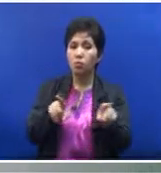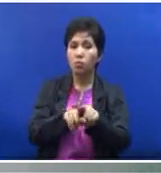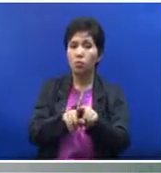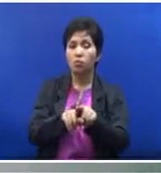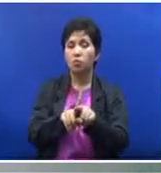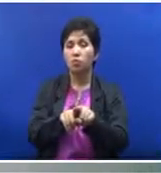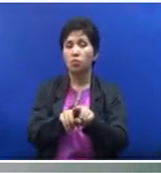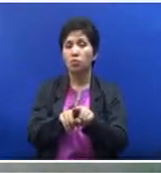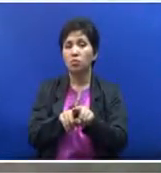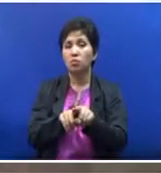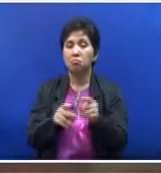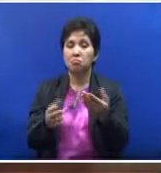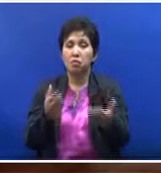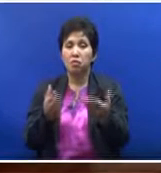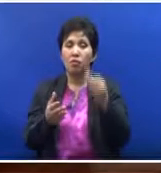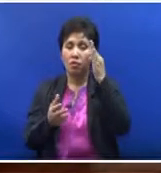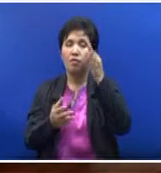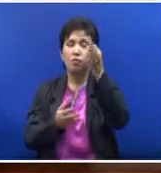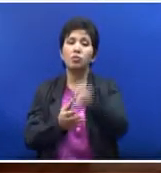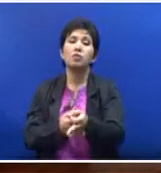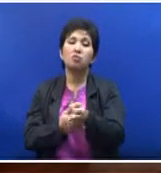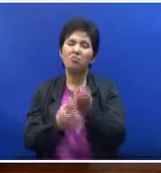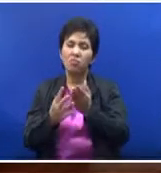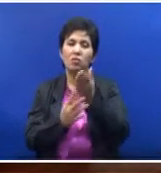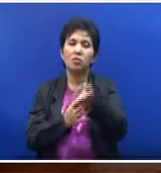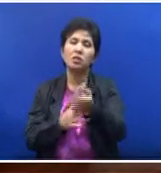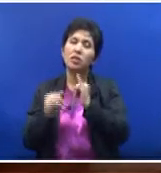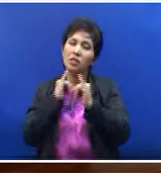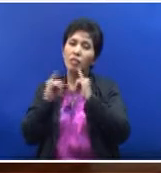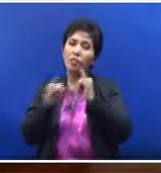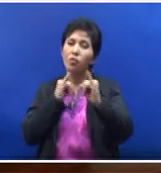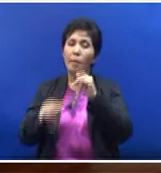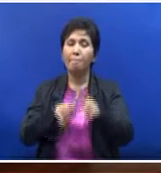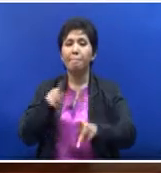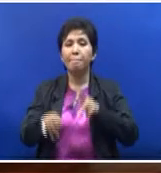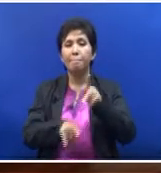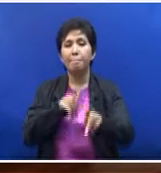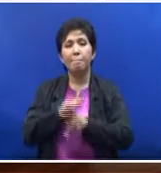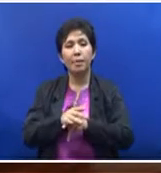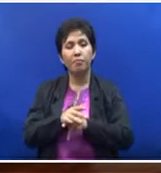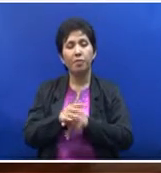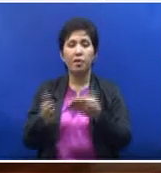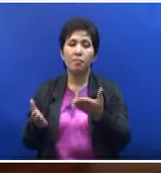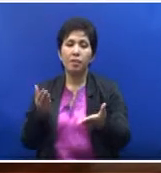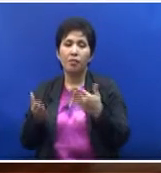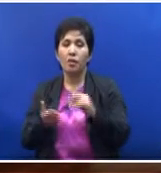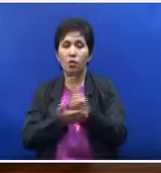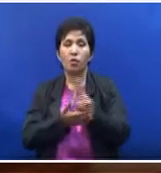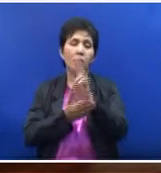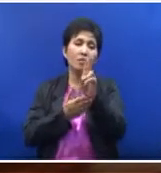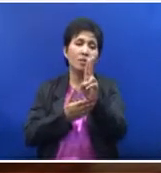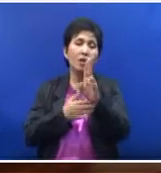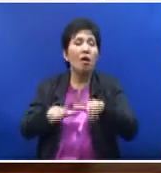is no need for the researcher to go through, interview the people, okay, to get to see